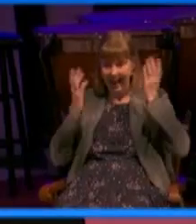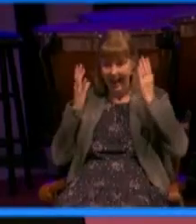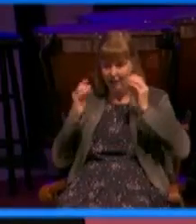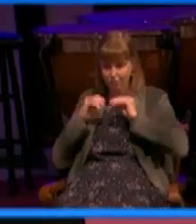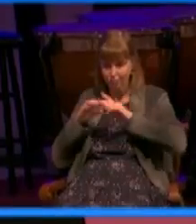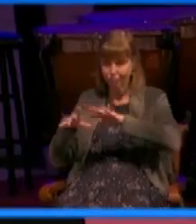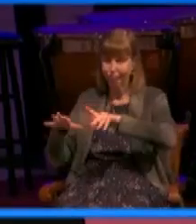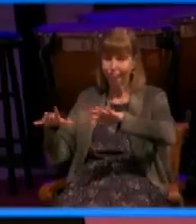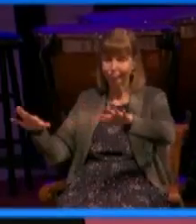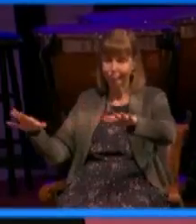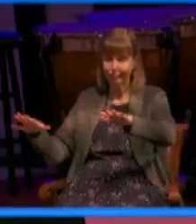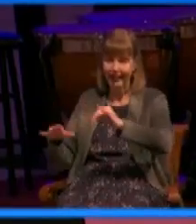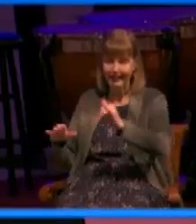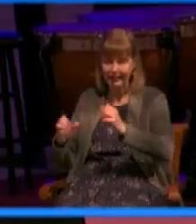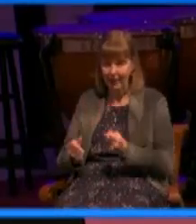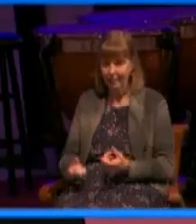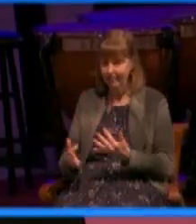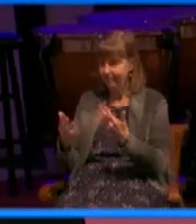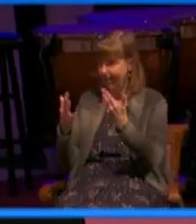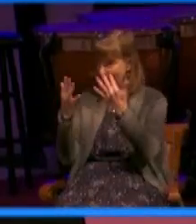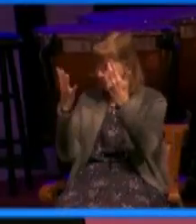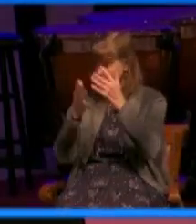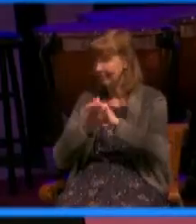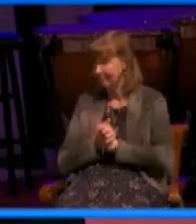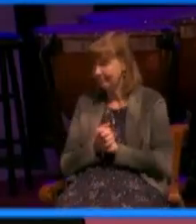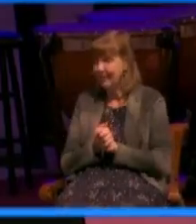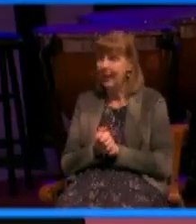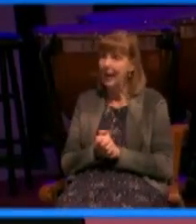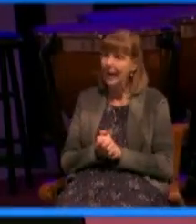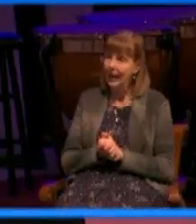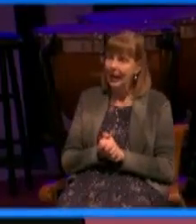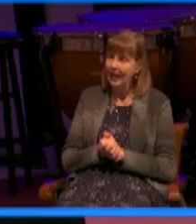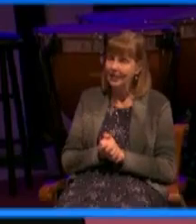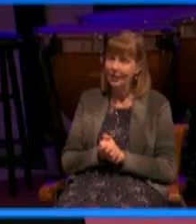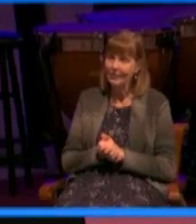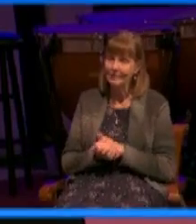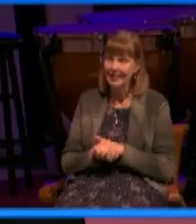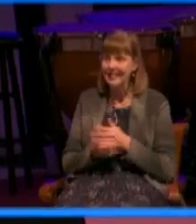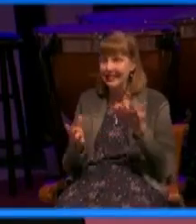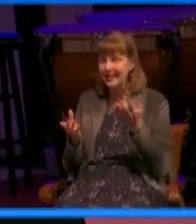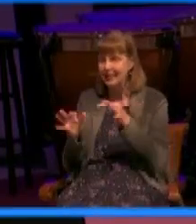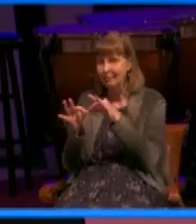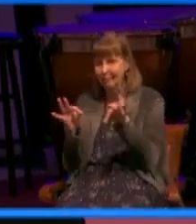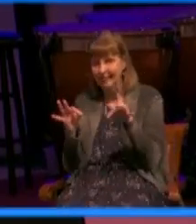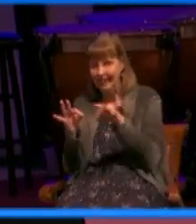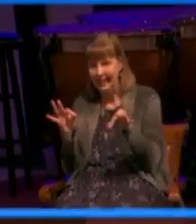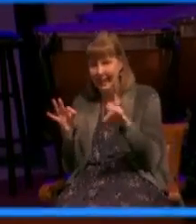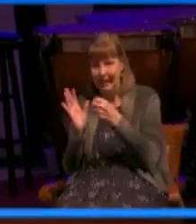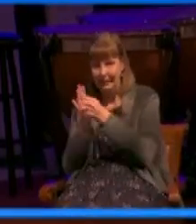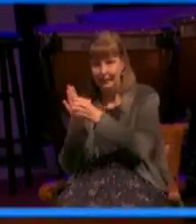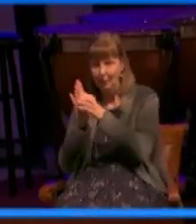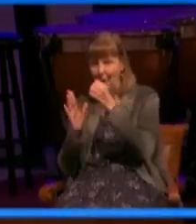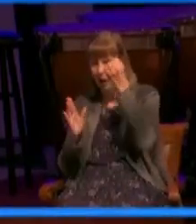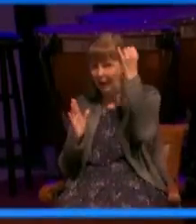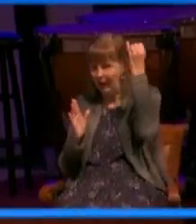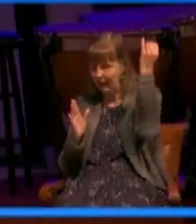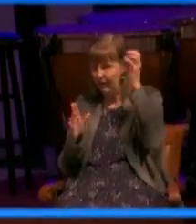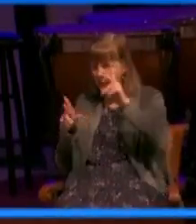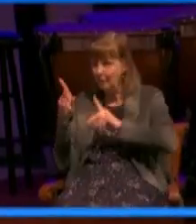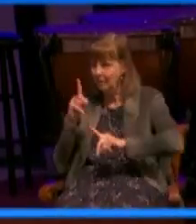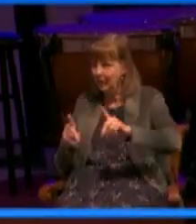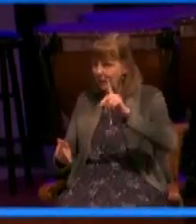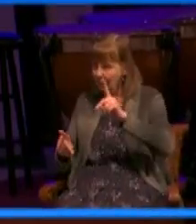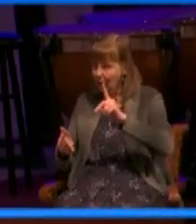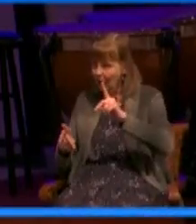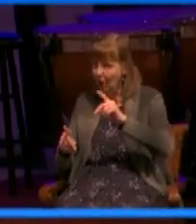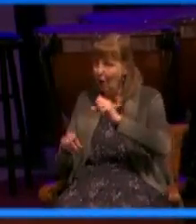who are uncircumcised are heathens or sinners. This is a slang term, a symbolism of the idea that those who practice circumcision love the Lord.